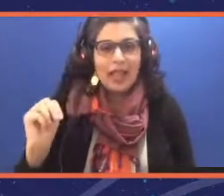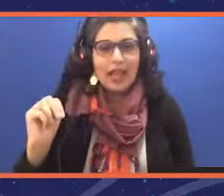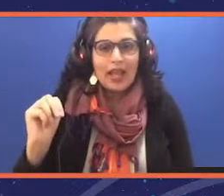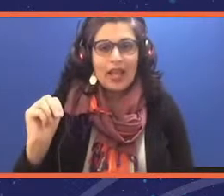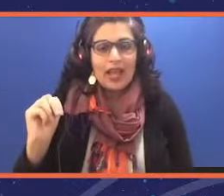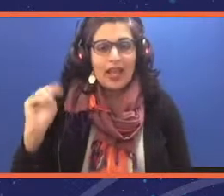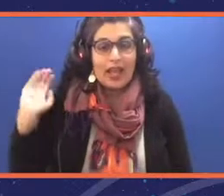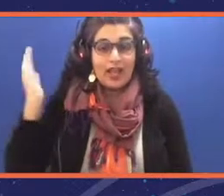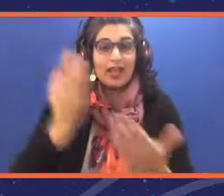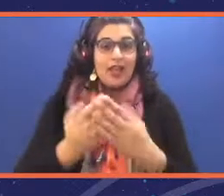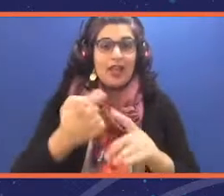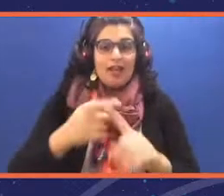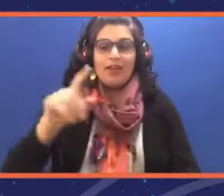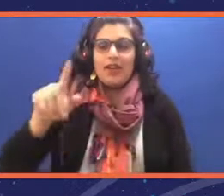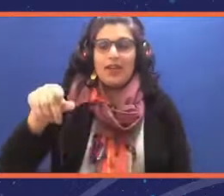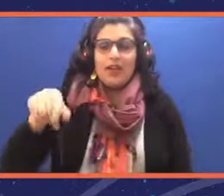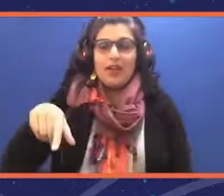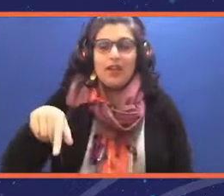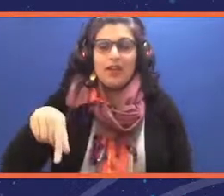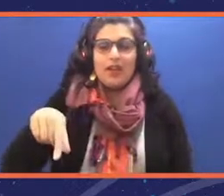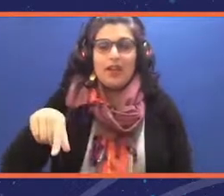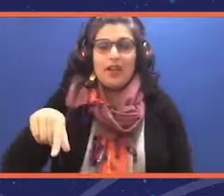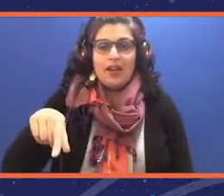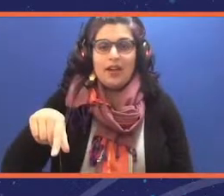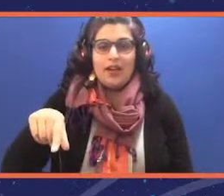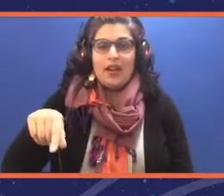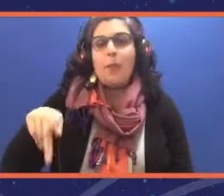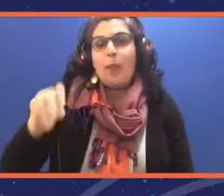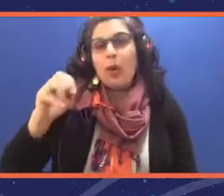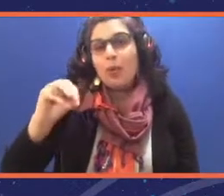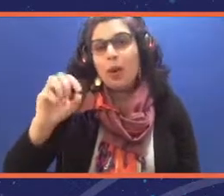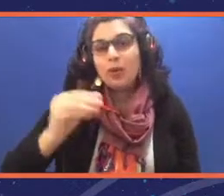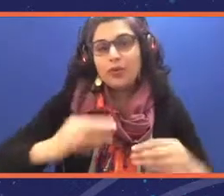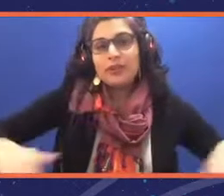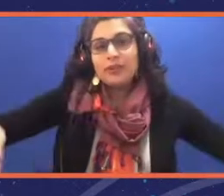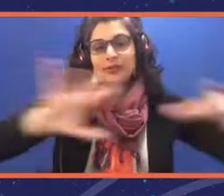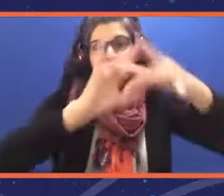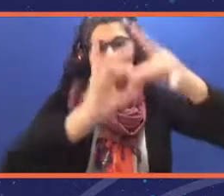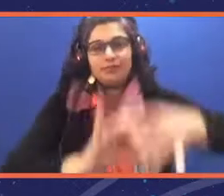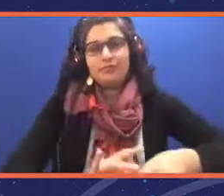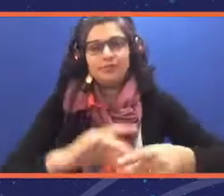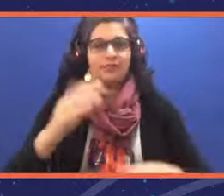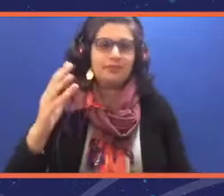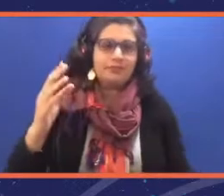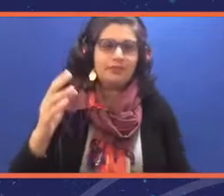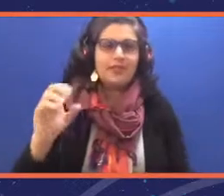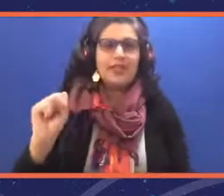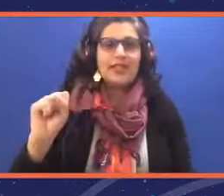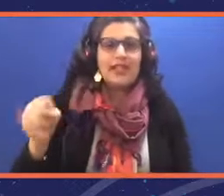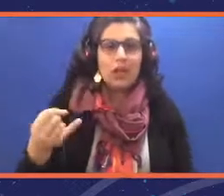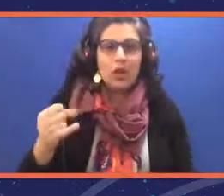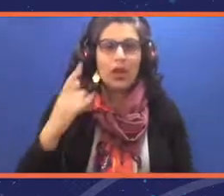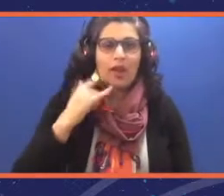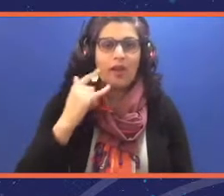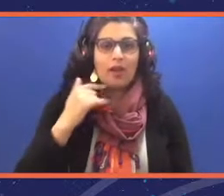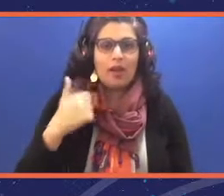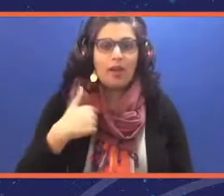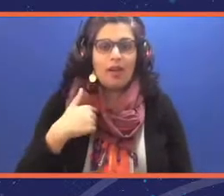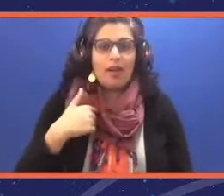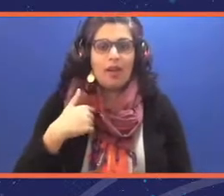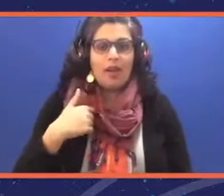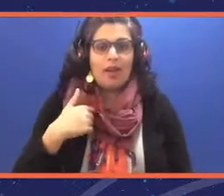from from Pomo territory on Santa Rosa, California. I'm wearing some bright